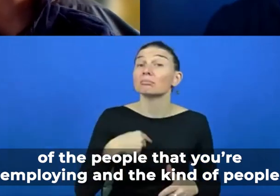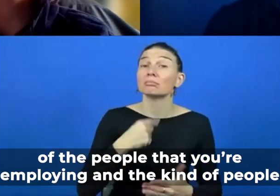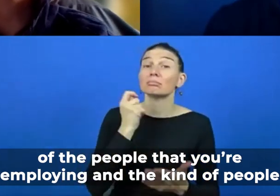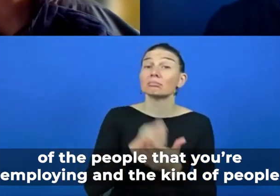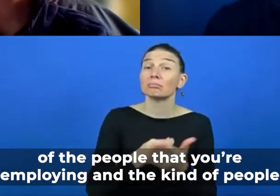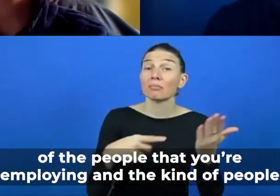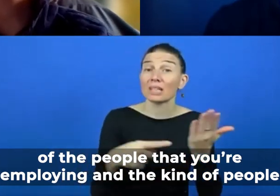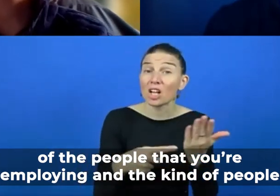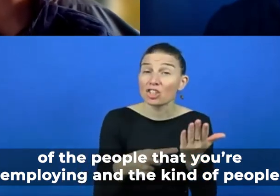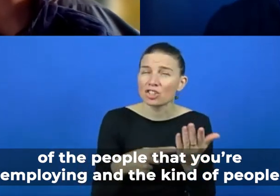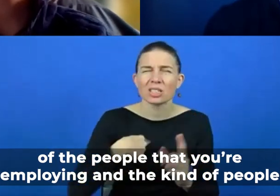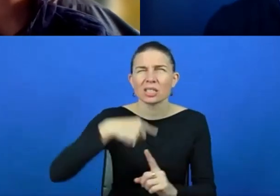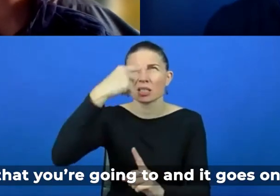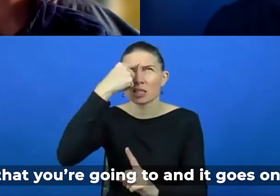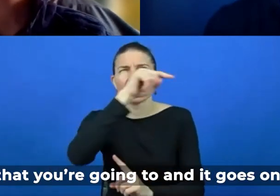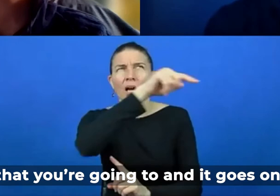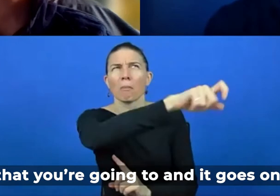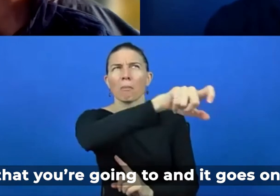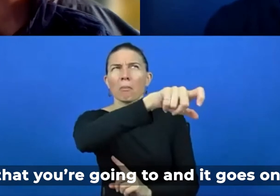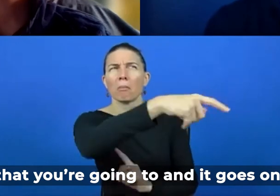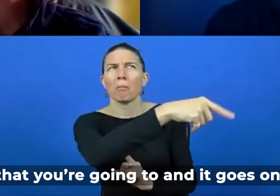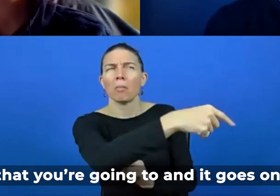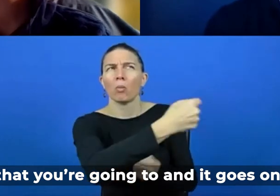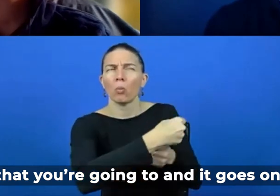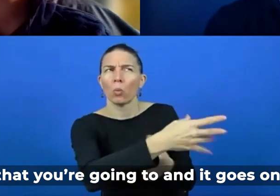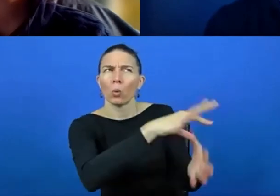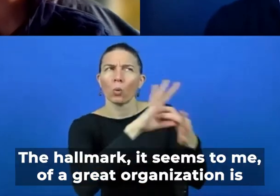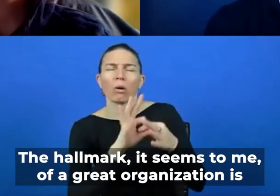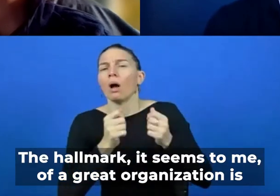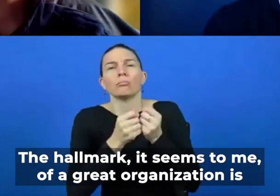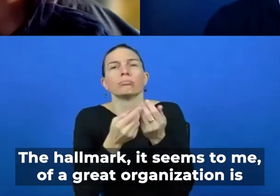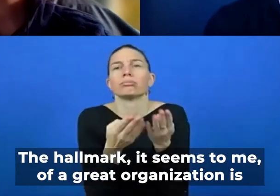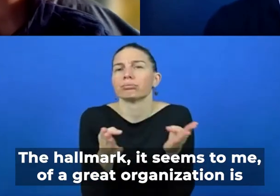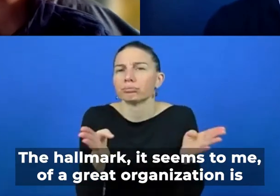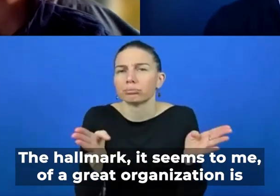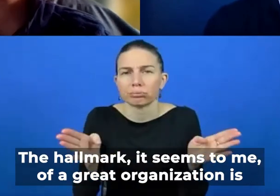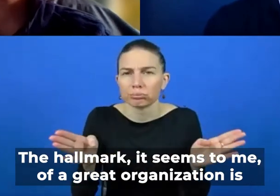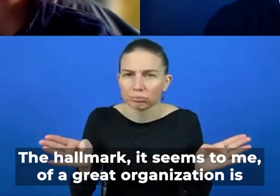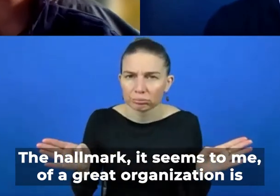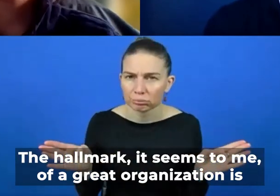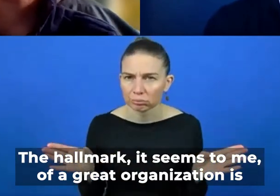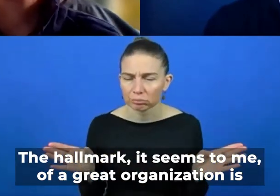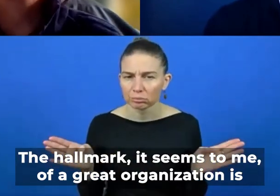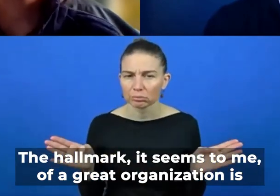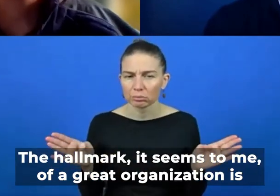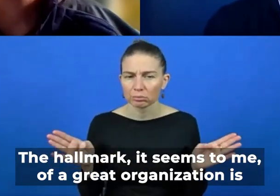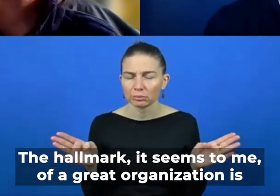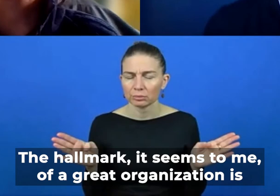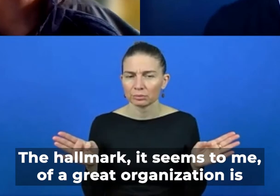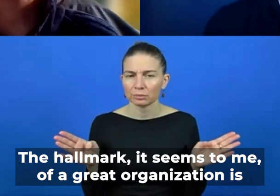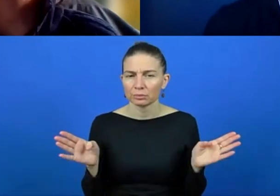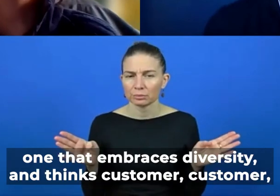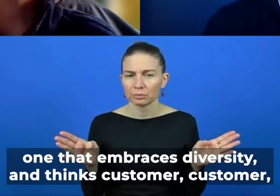you're employing, and the kind of people that you're going to? And it goes on. But the The hallmark, it seems to me, of a